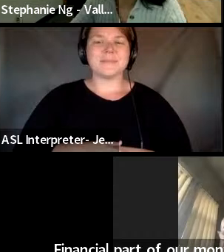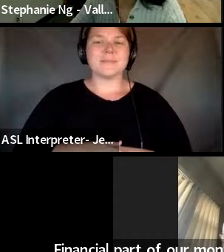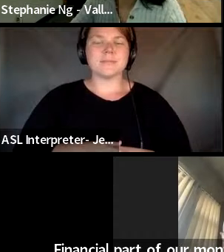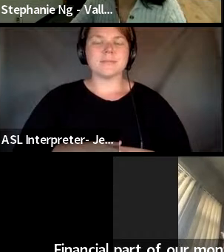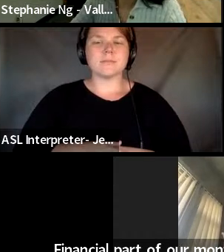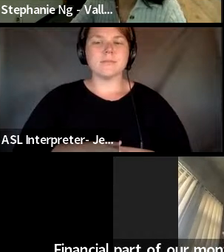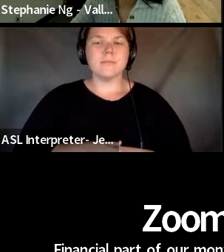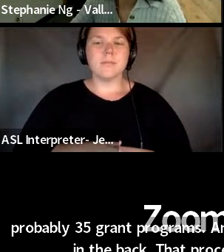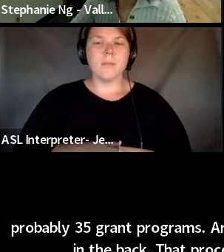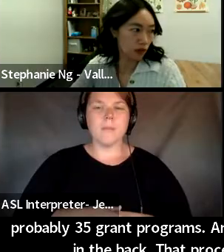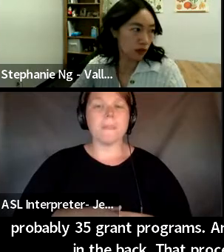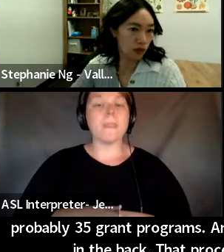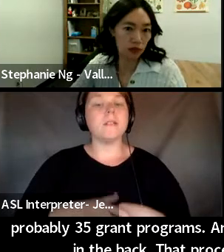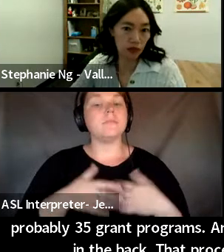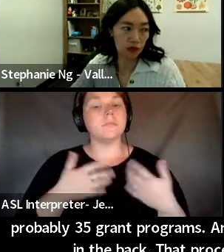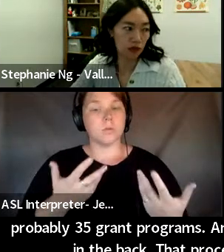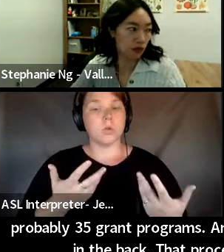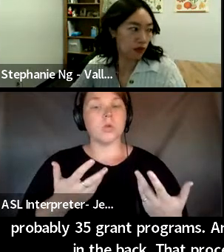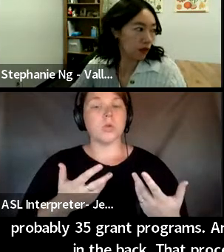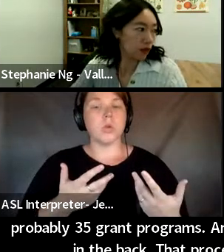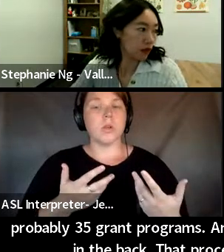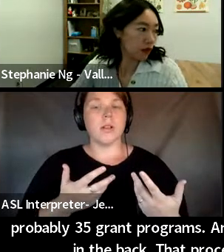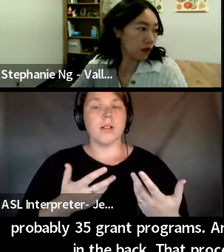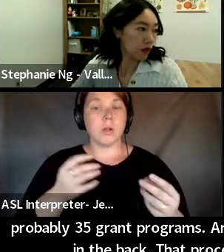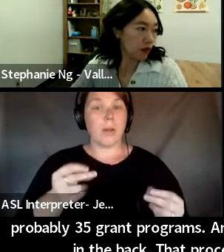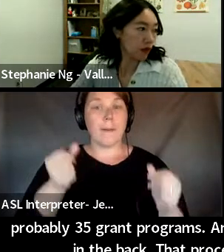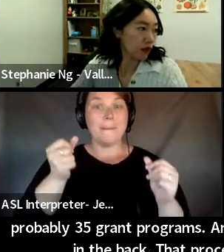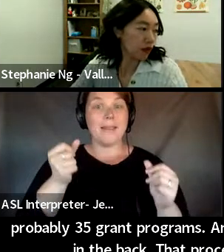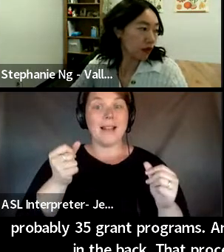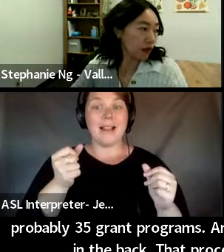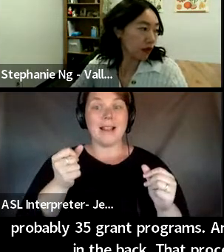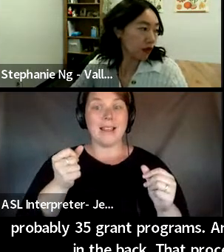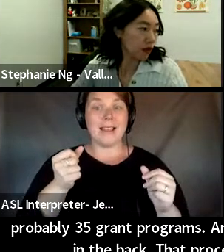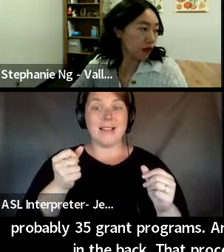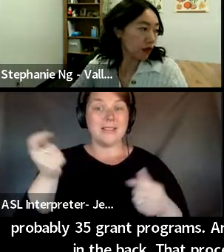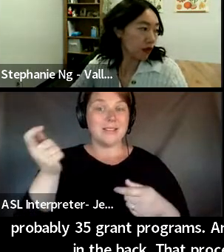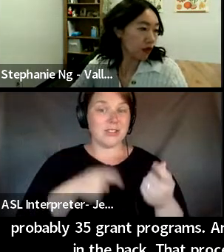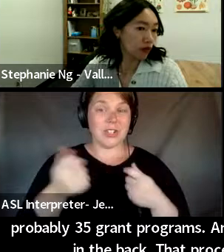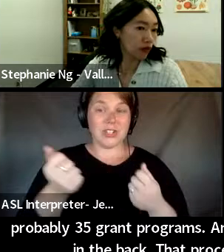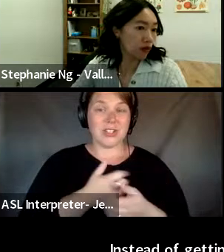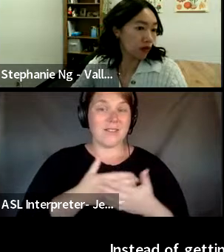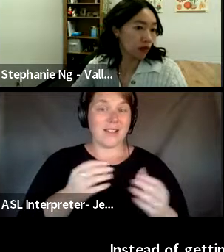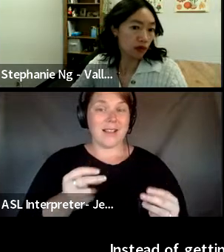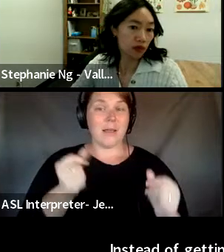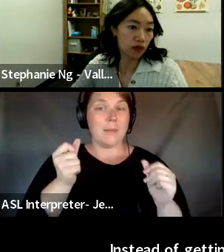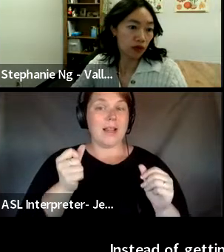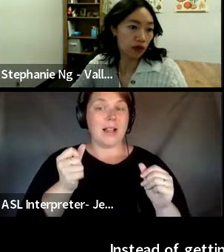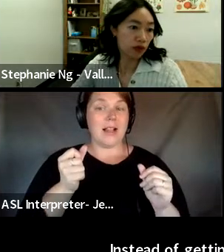instead of getting it immediately and changing everything immediately, it's